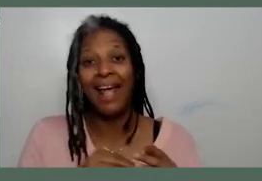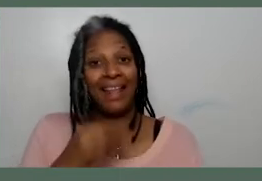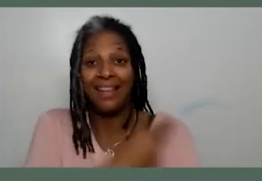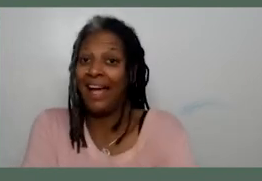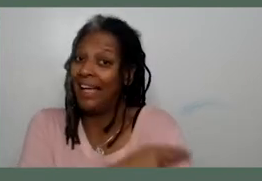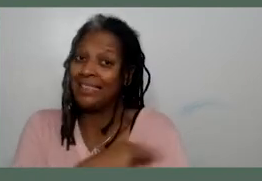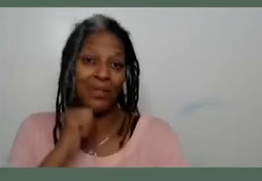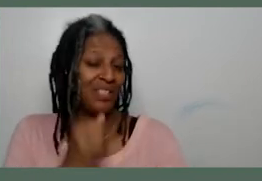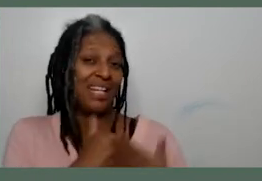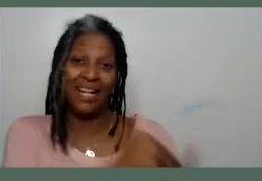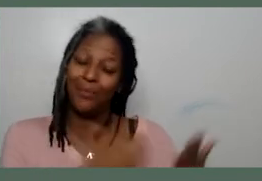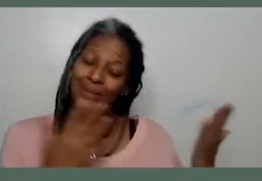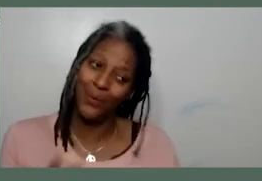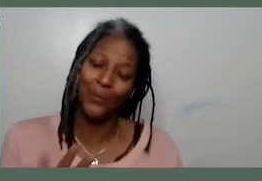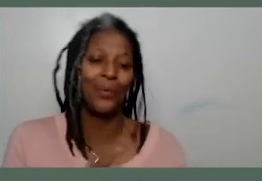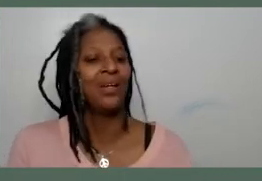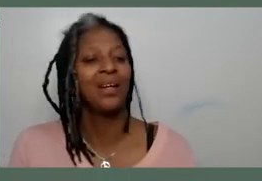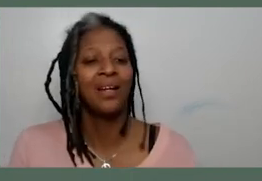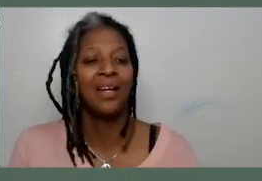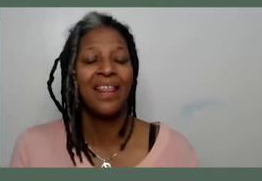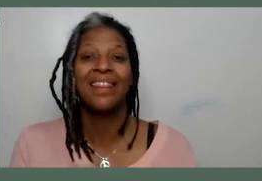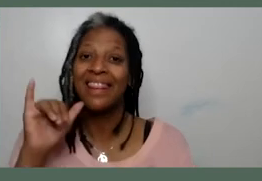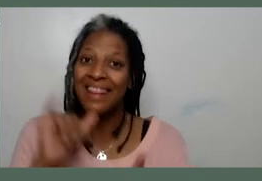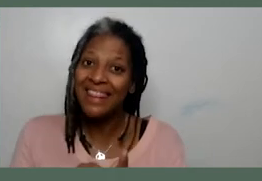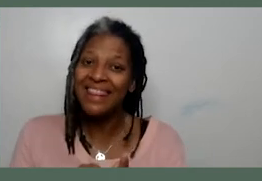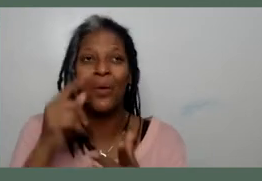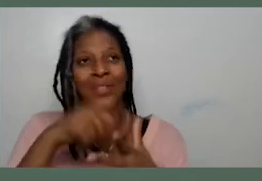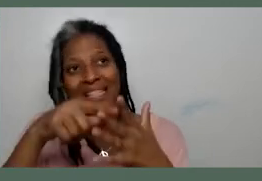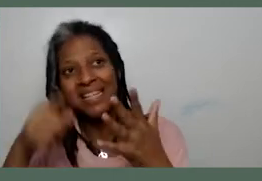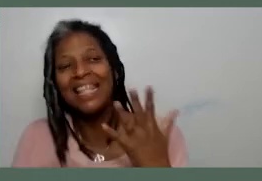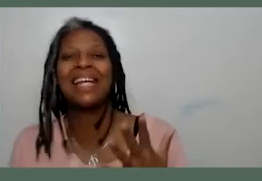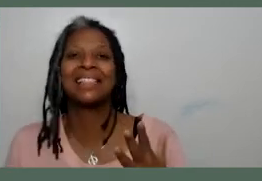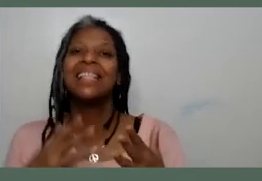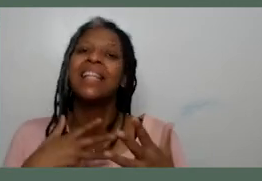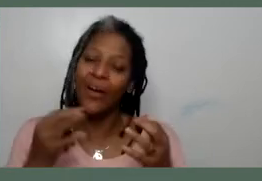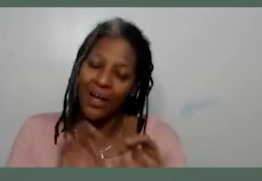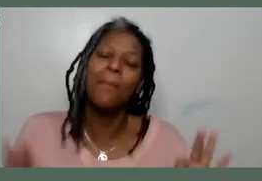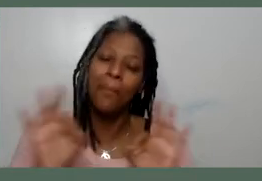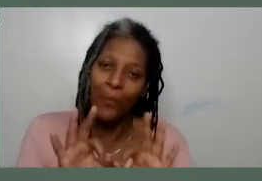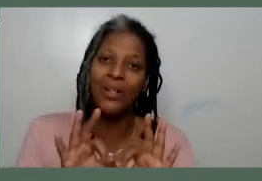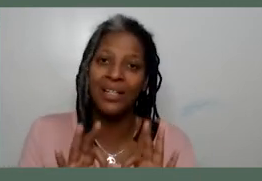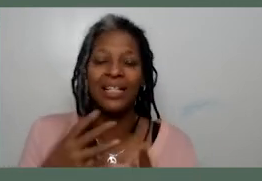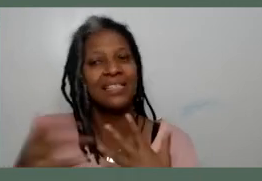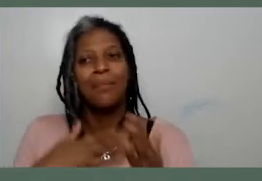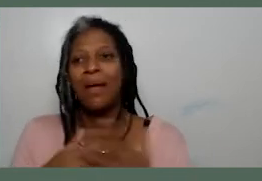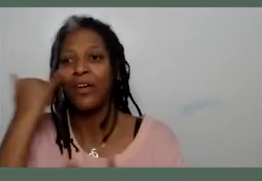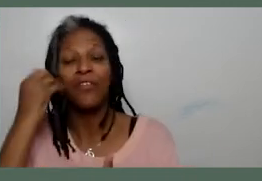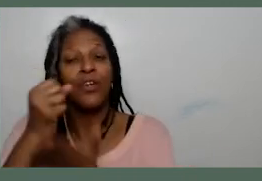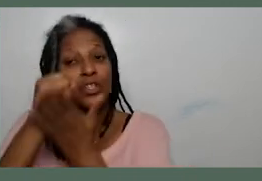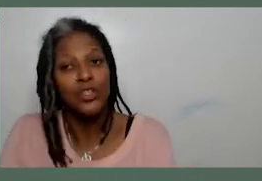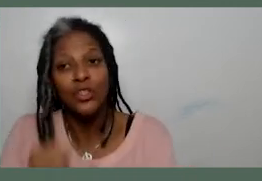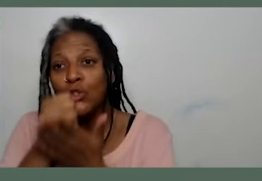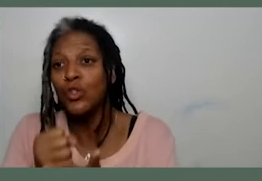within your job, it matters, whether you're a hospital setting person, whether you're a social worker, whether you're a case